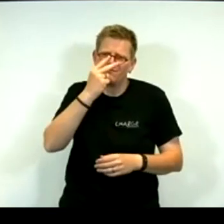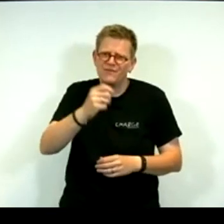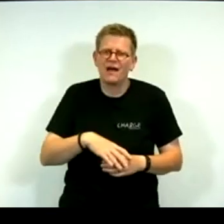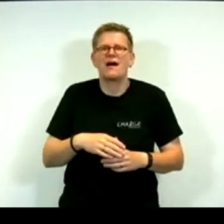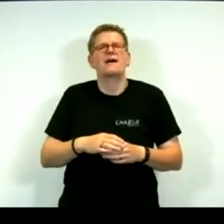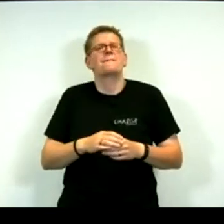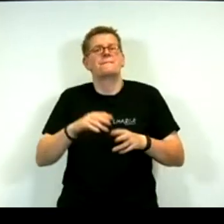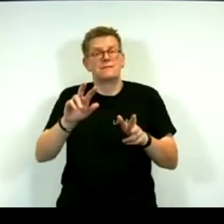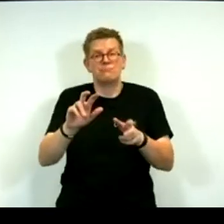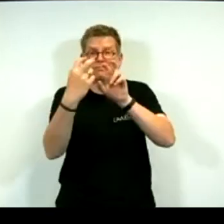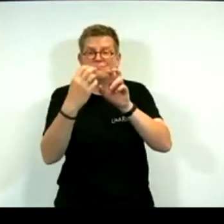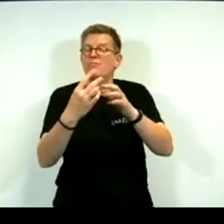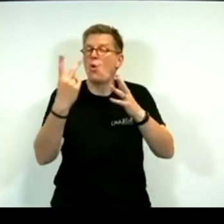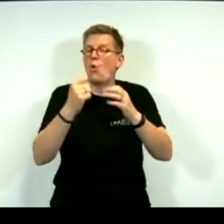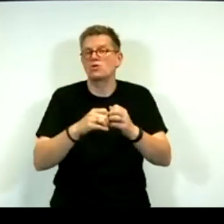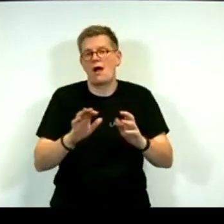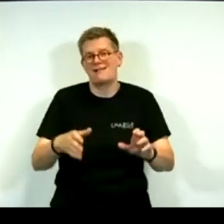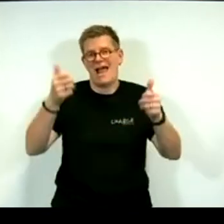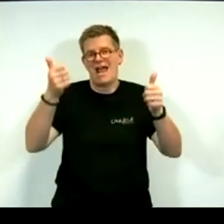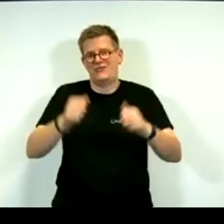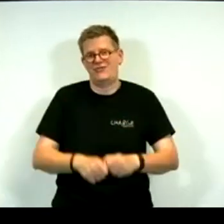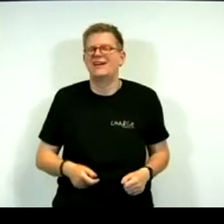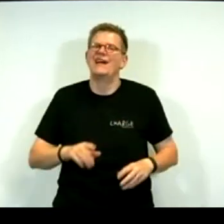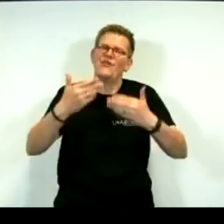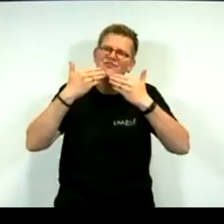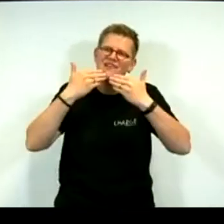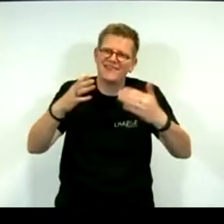via whatever way, video or in real life.